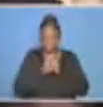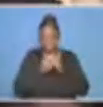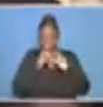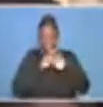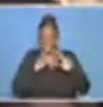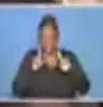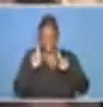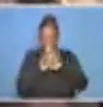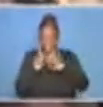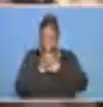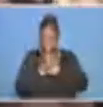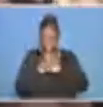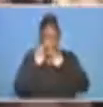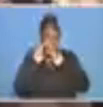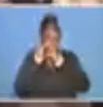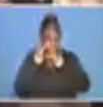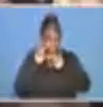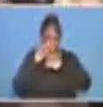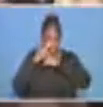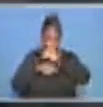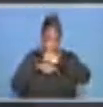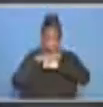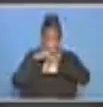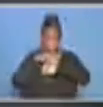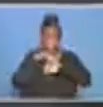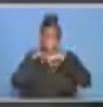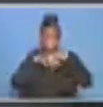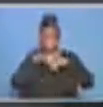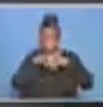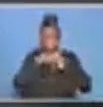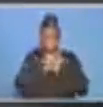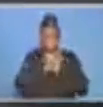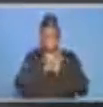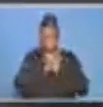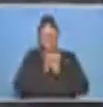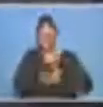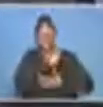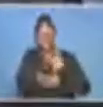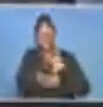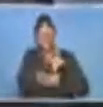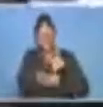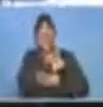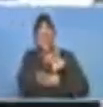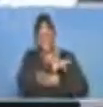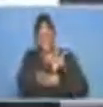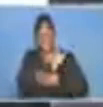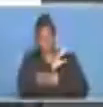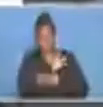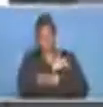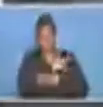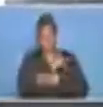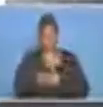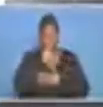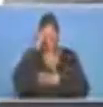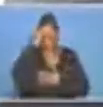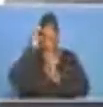he was also being electronically monitored for that offense. Police press liaison officer Chief Superintendent Chris Lynn Skippings could not say how long